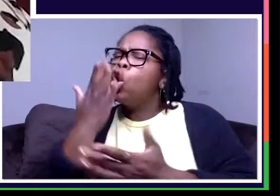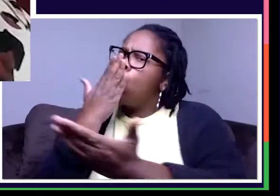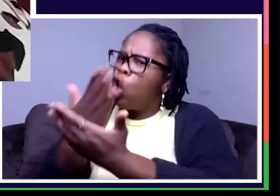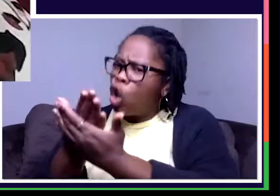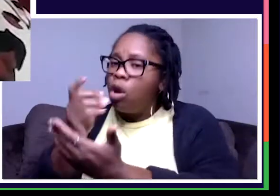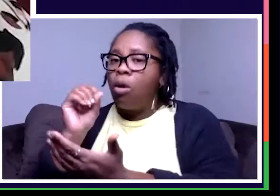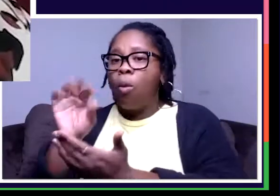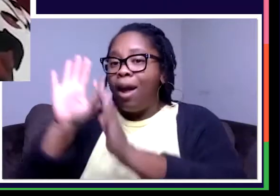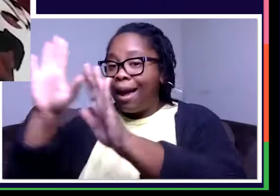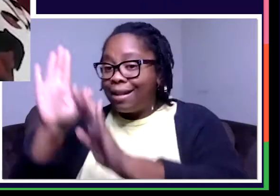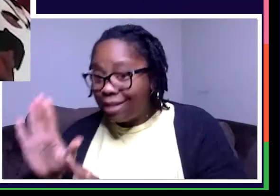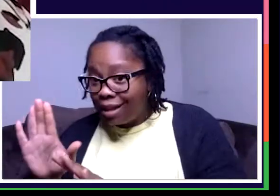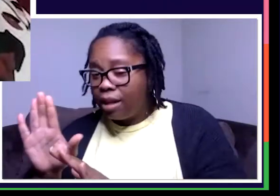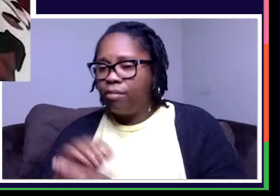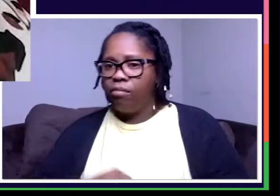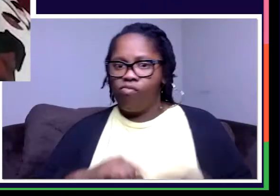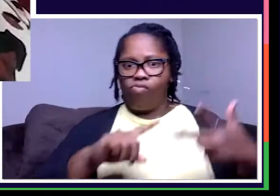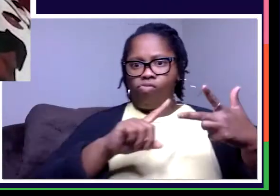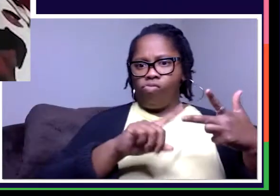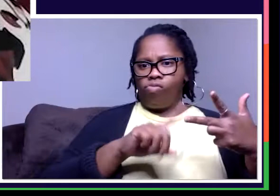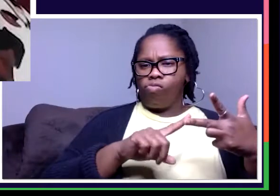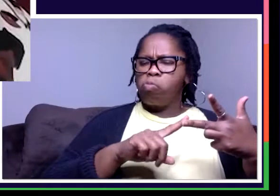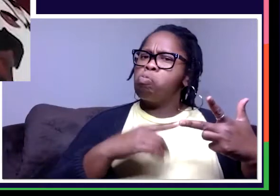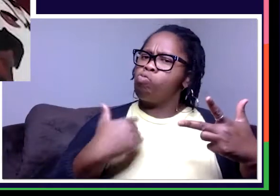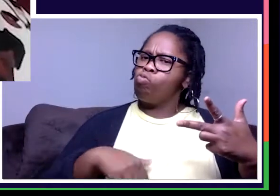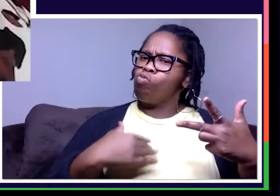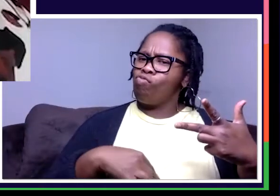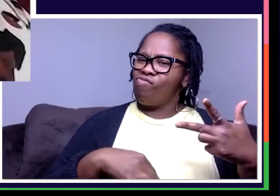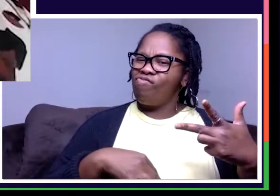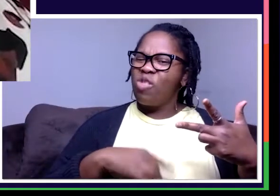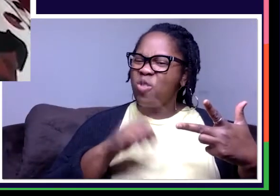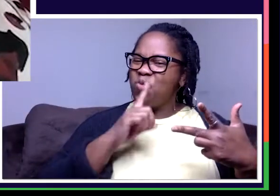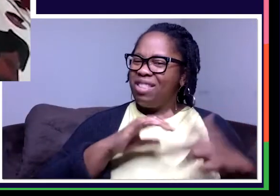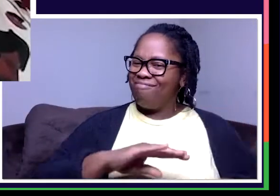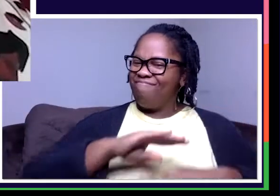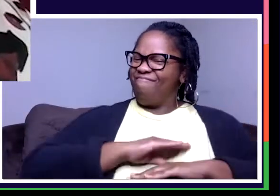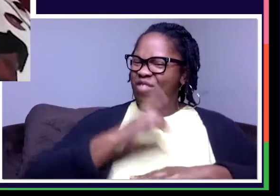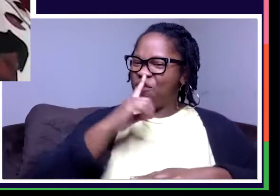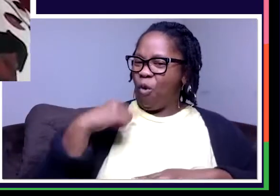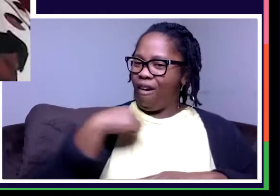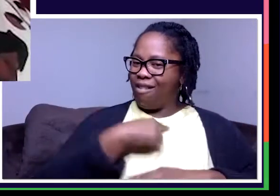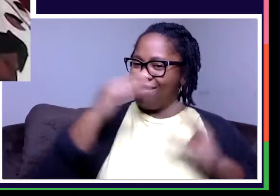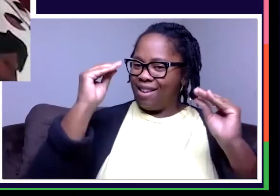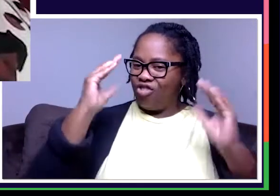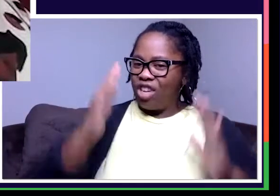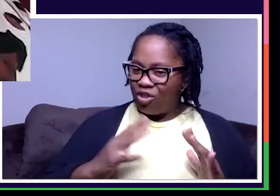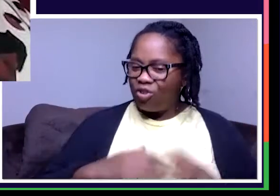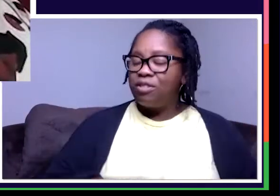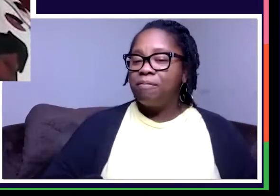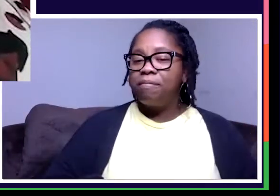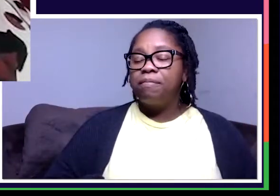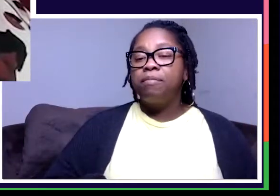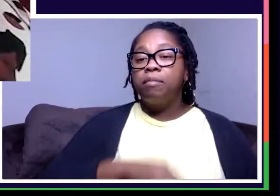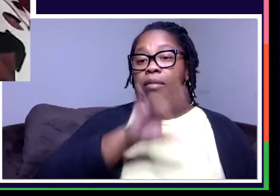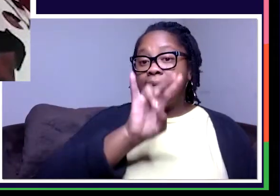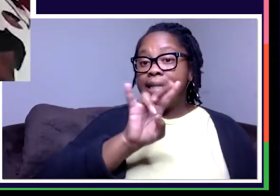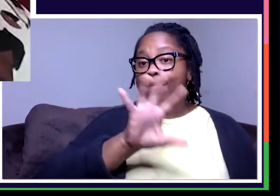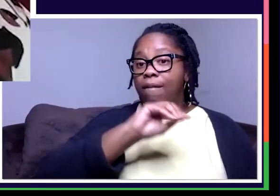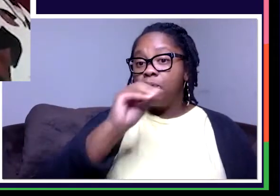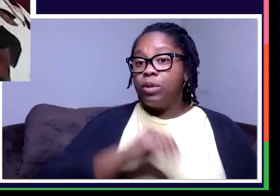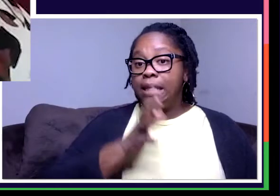its COVID-19 response. And this next result is pretty gratifying for